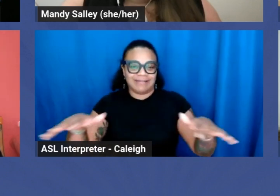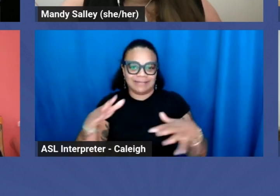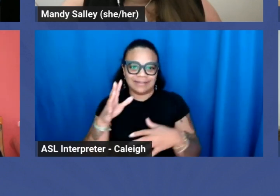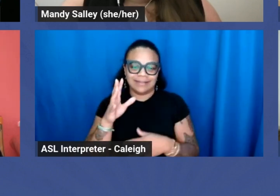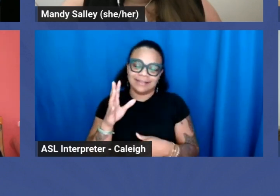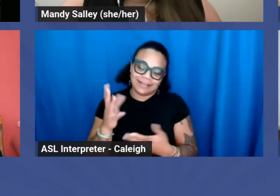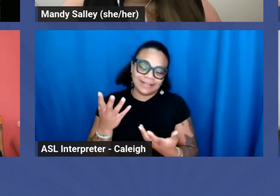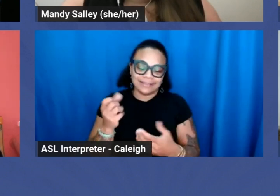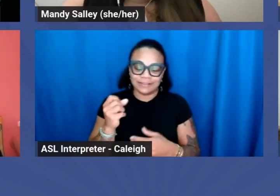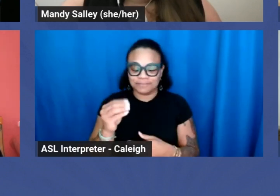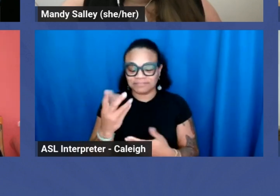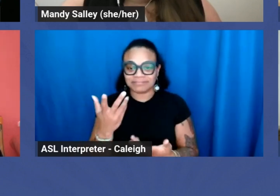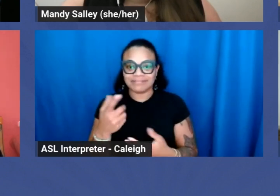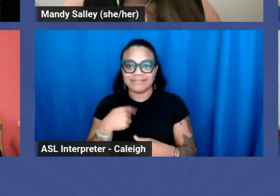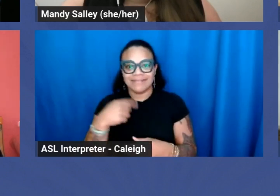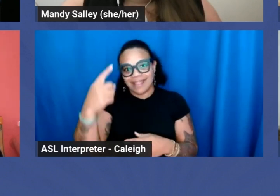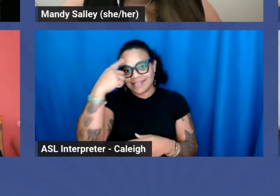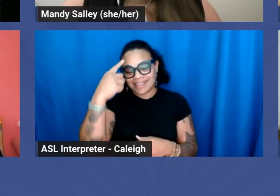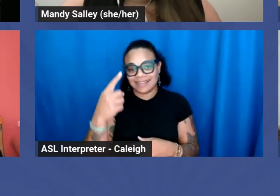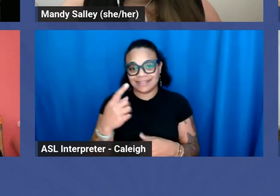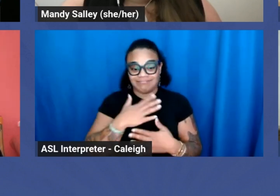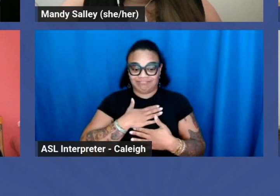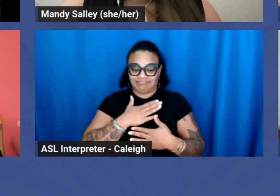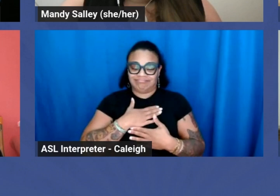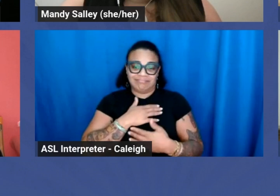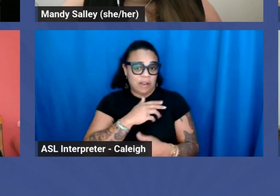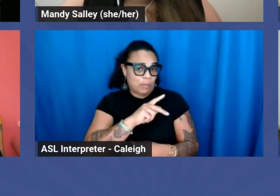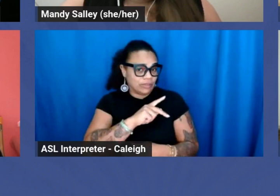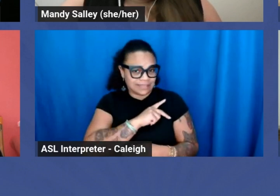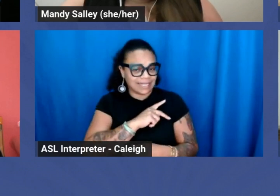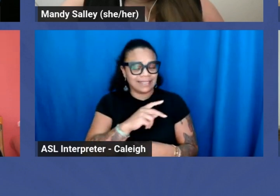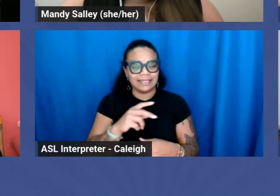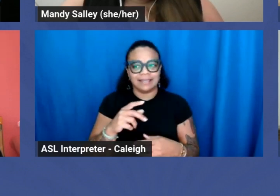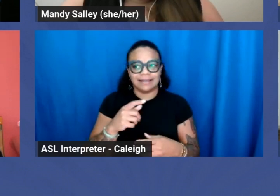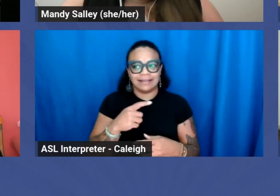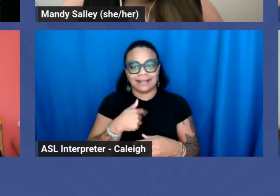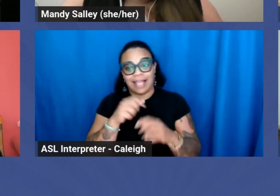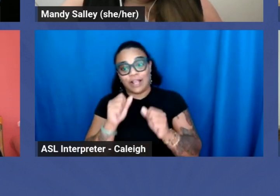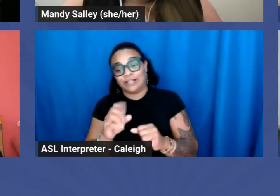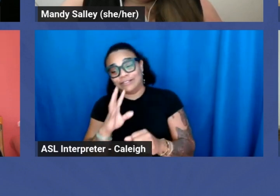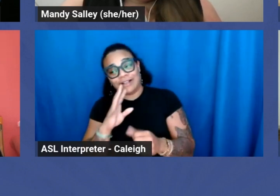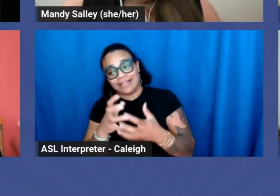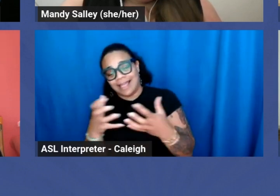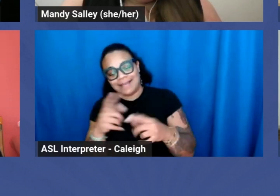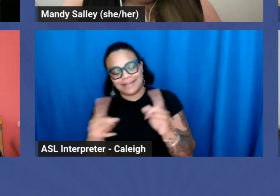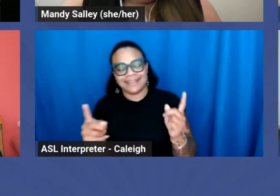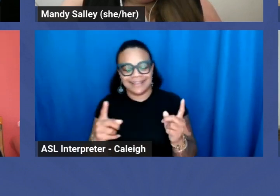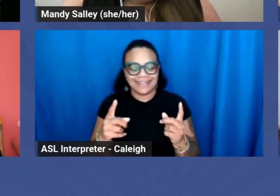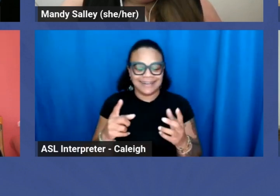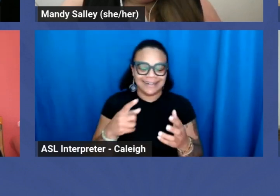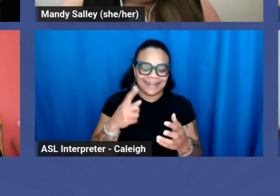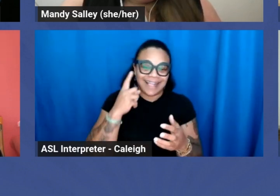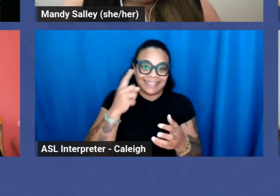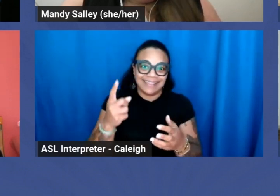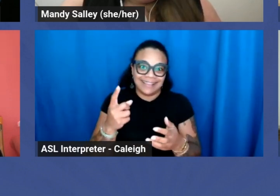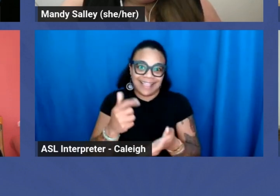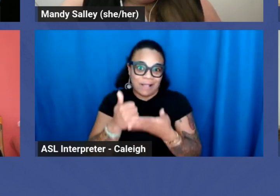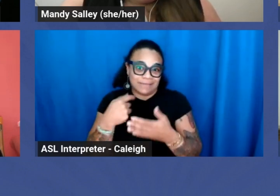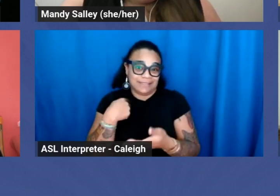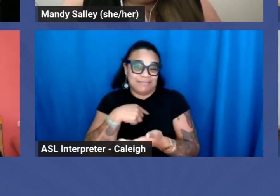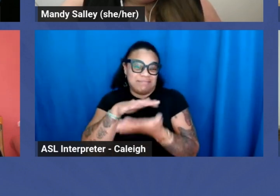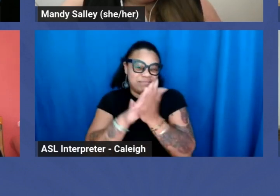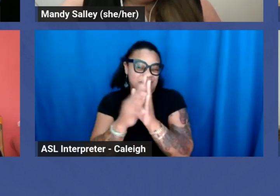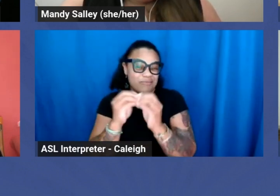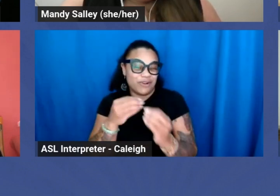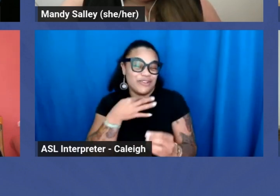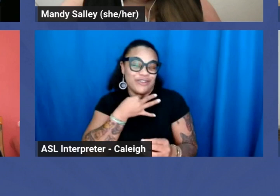time. And I think personally I can talk on my behalf, but I think it made us a little more curious also with,